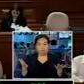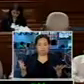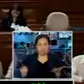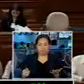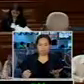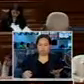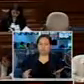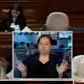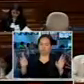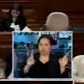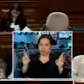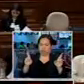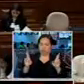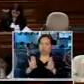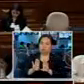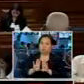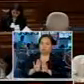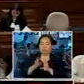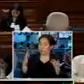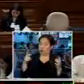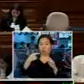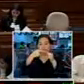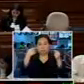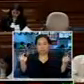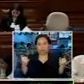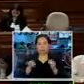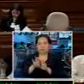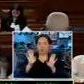The chair hears none, there being no objection, the